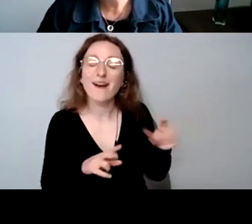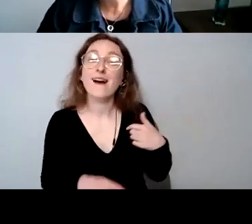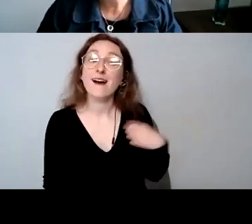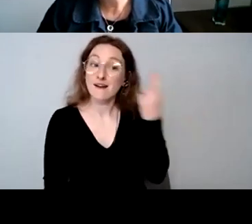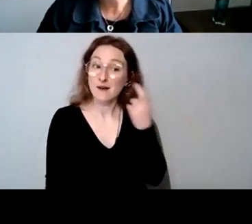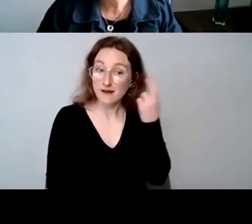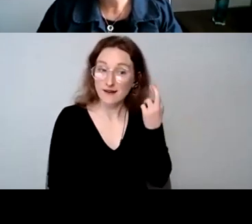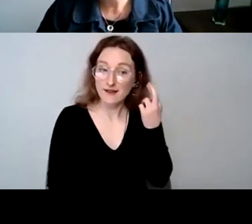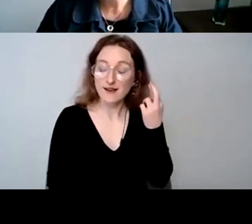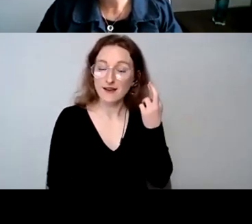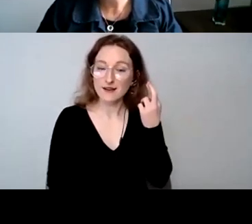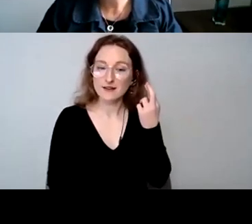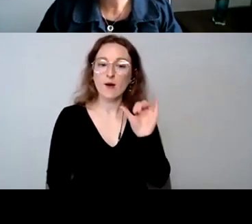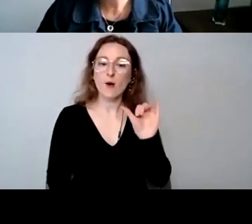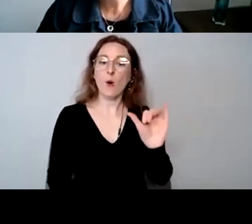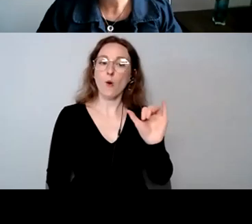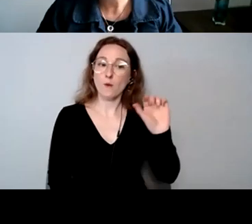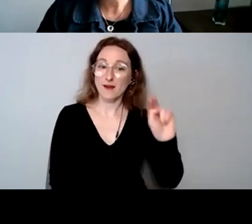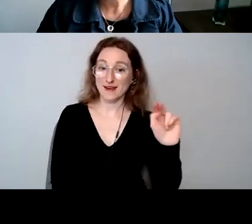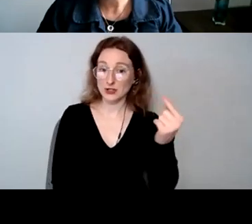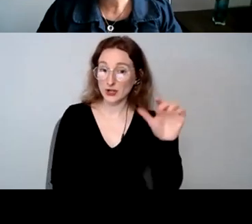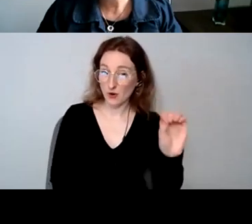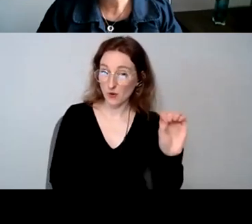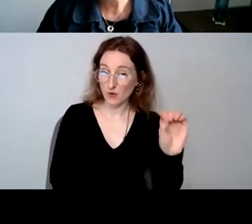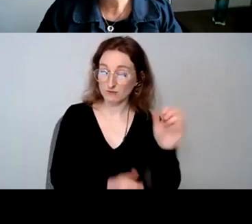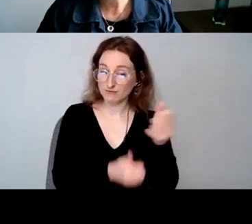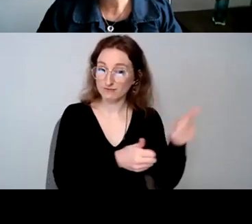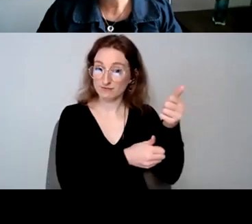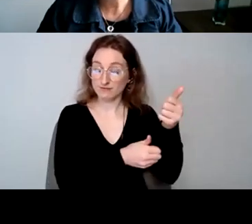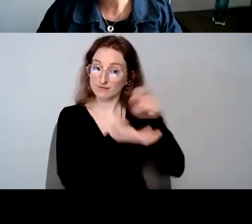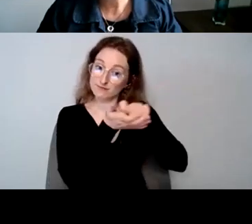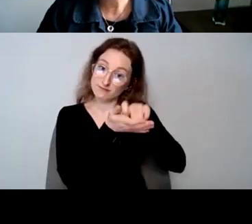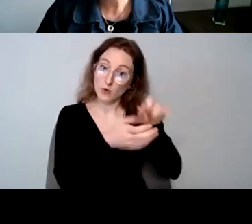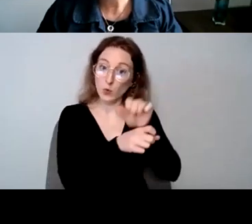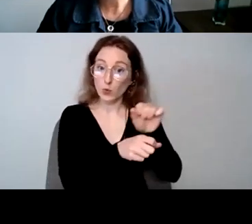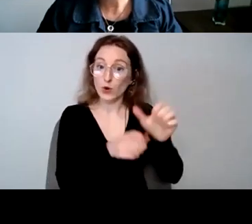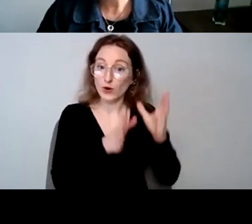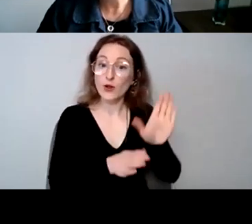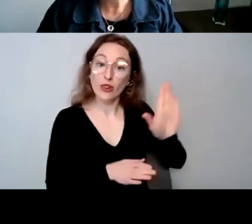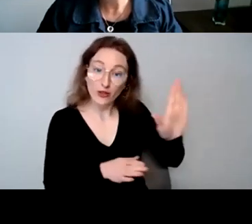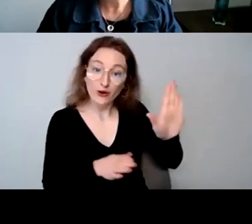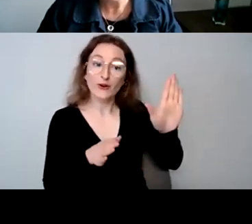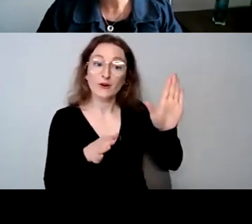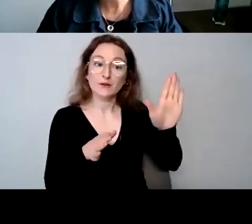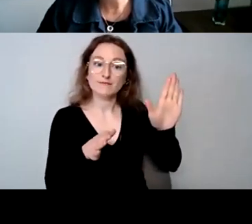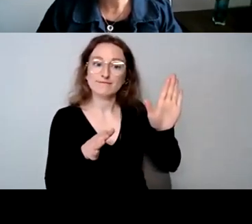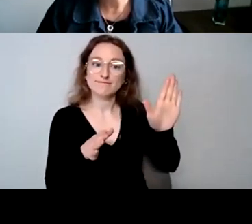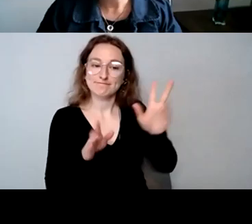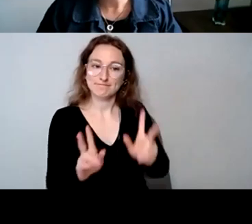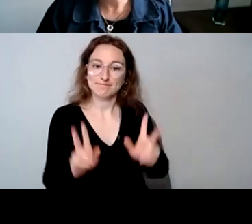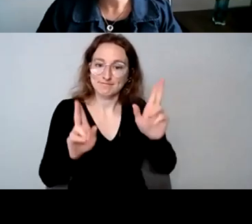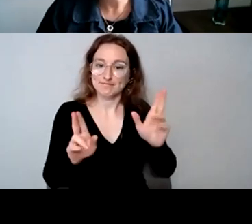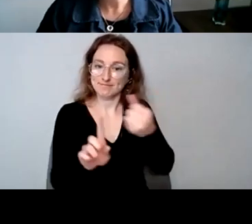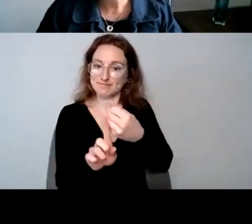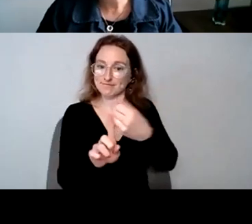came to realize that people, NGO workers, define and practice inclusion in so many different ways.